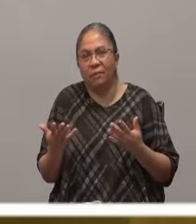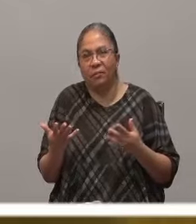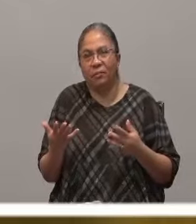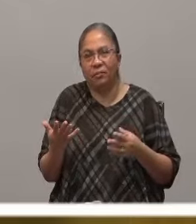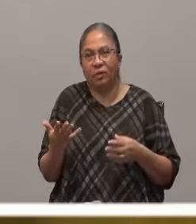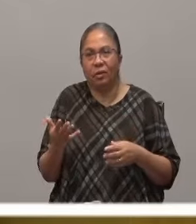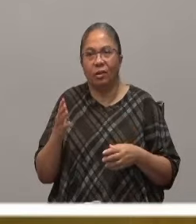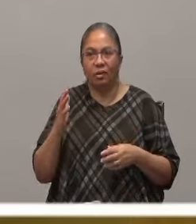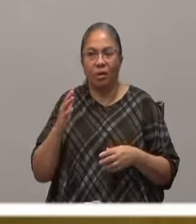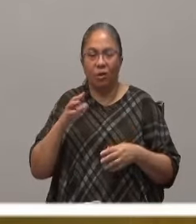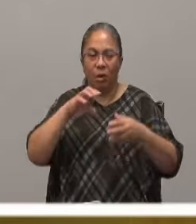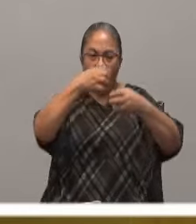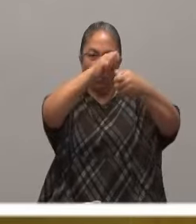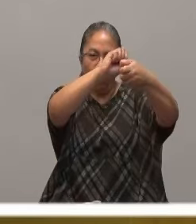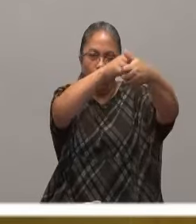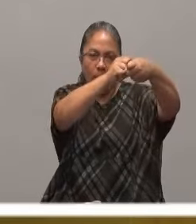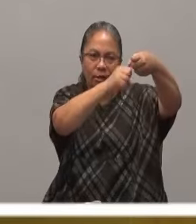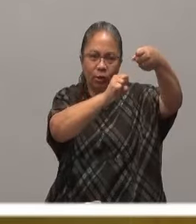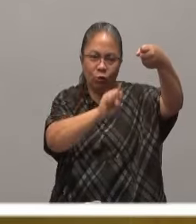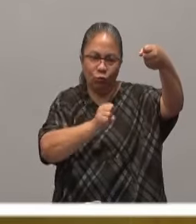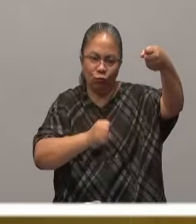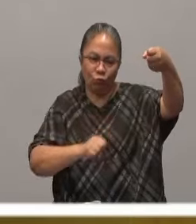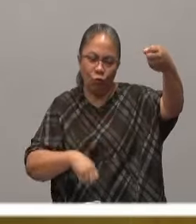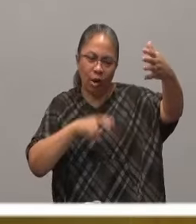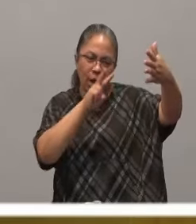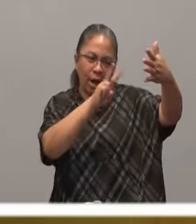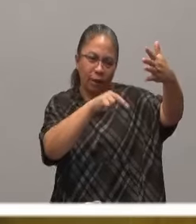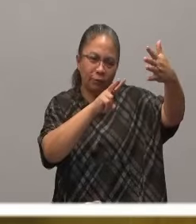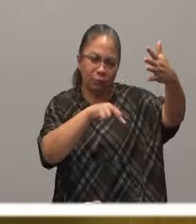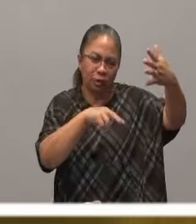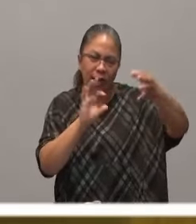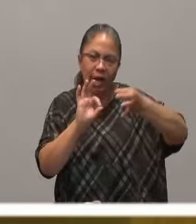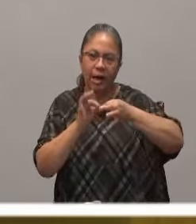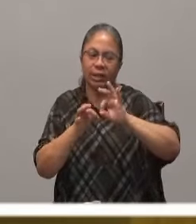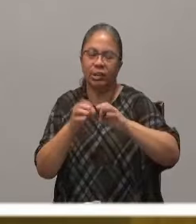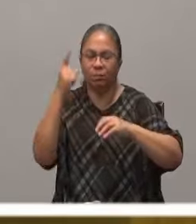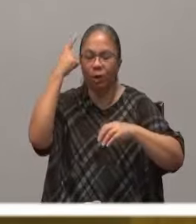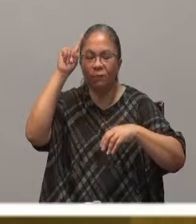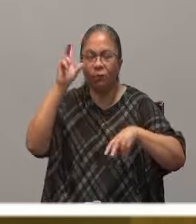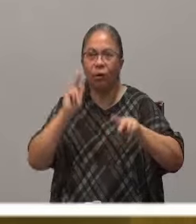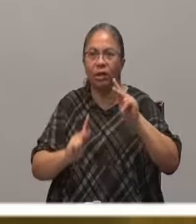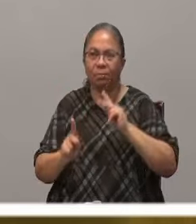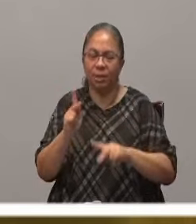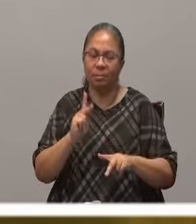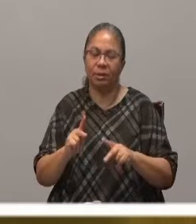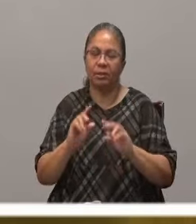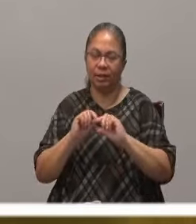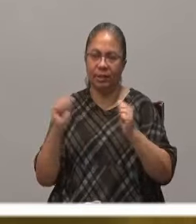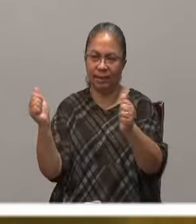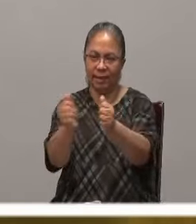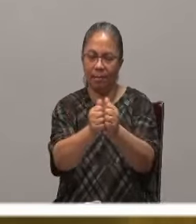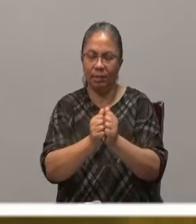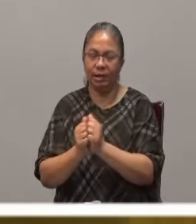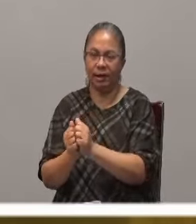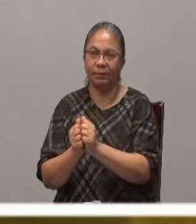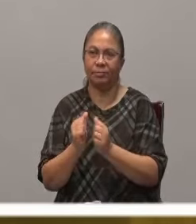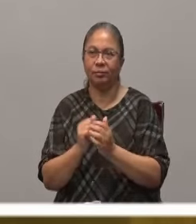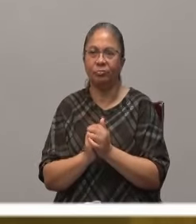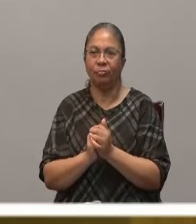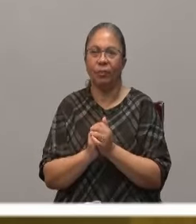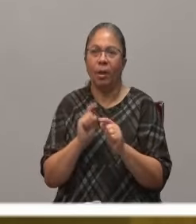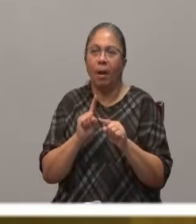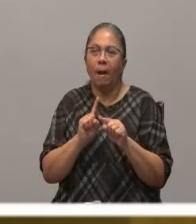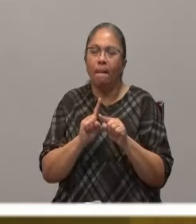and unroll the scroll and read and interpret the scroll for the assembly. But it